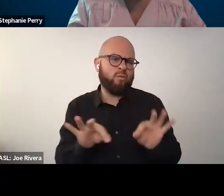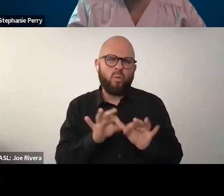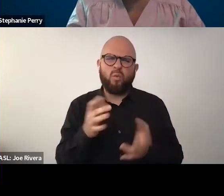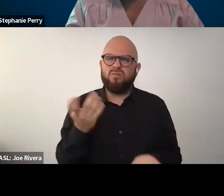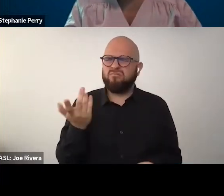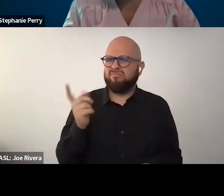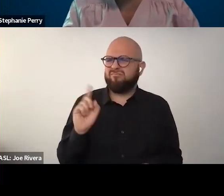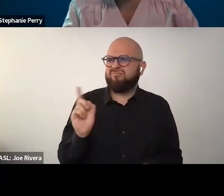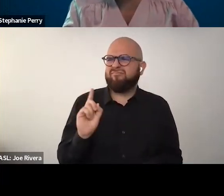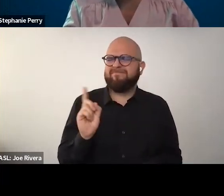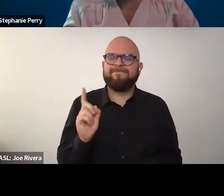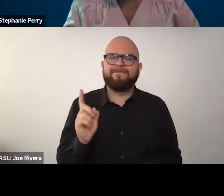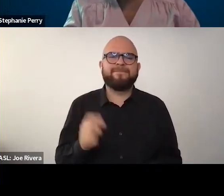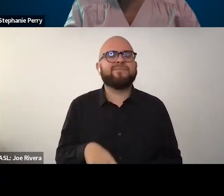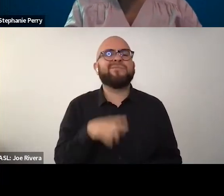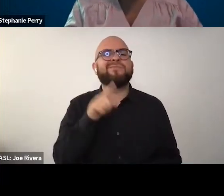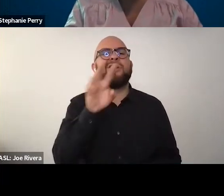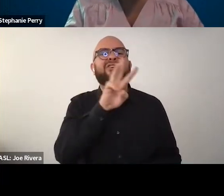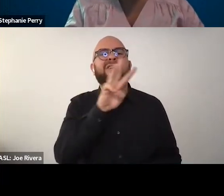our website,